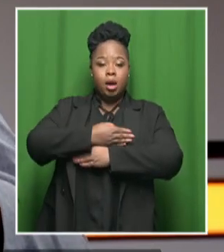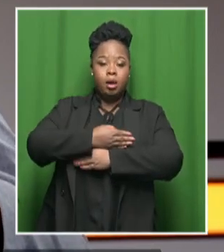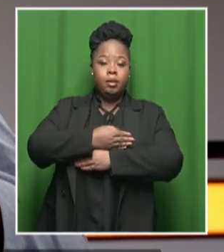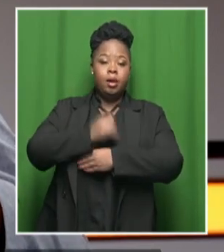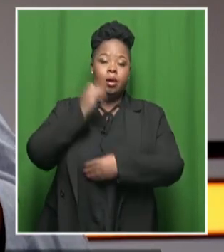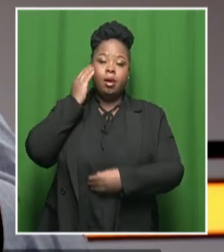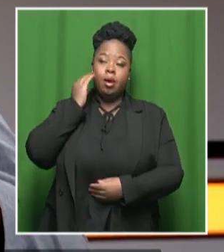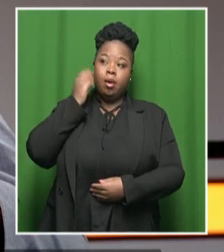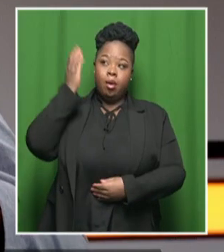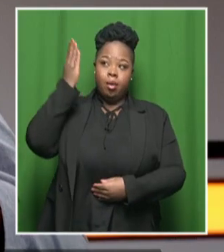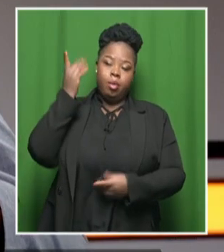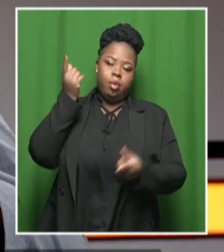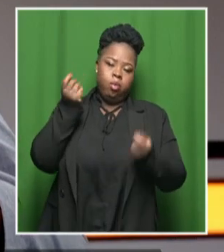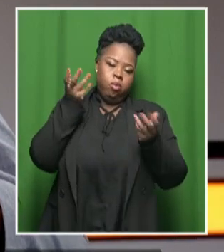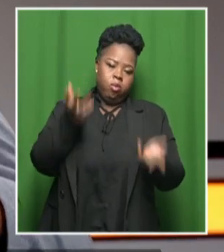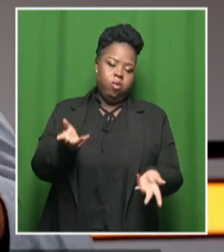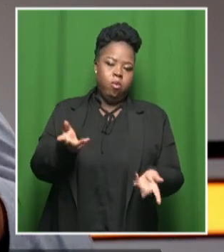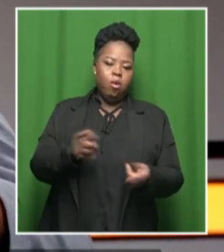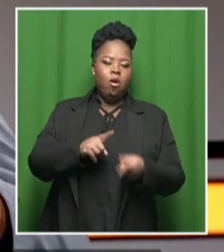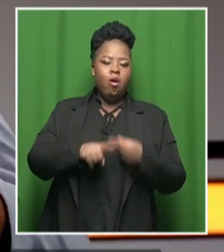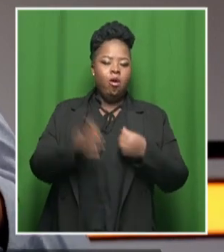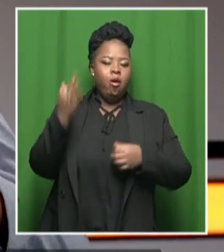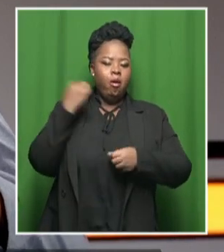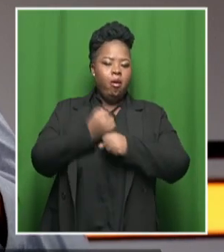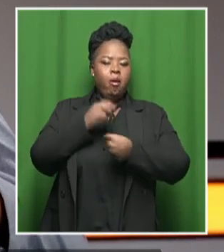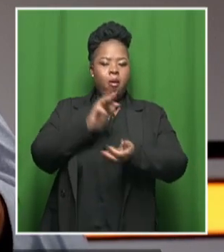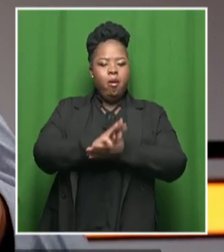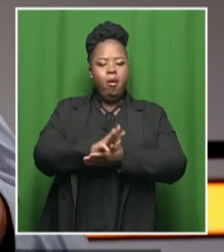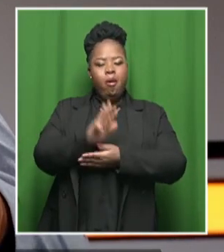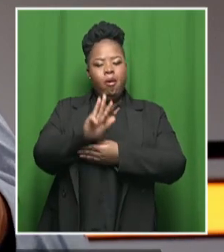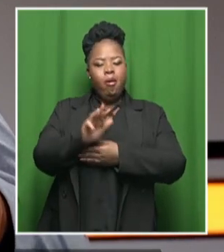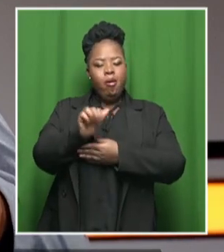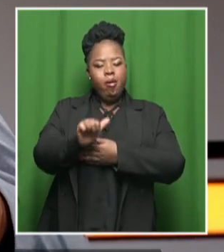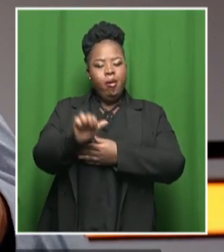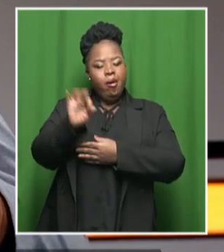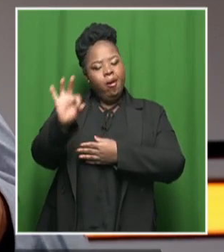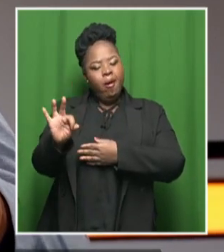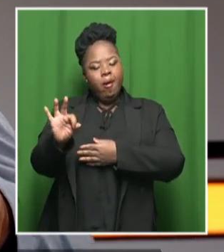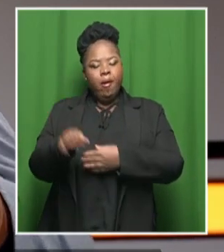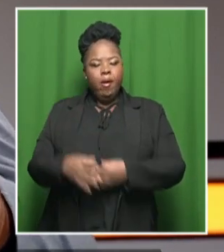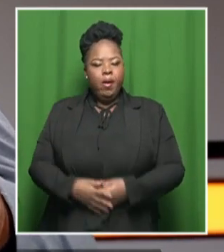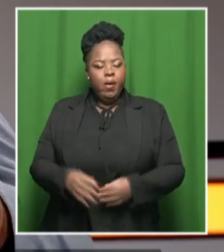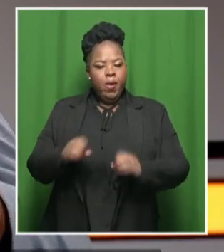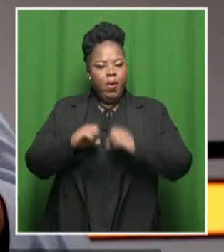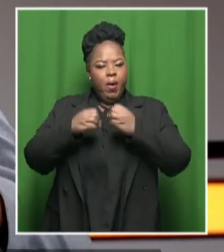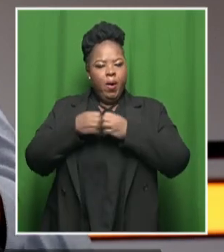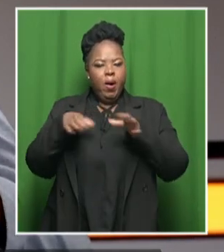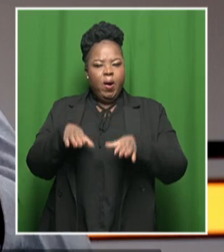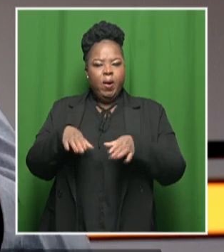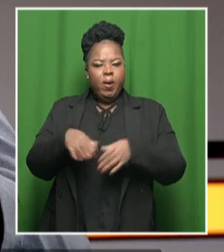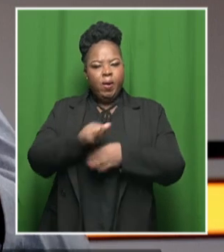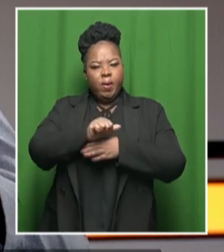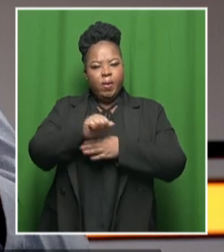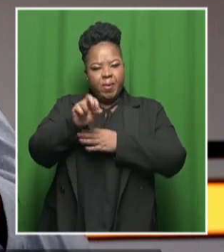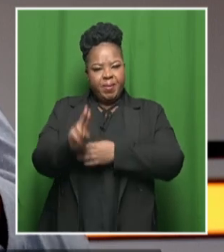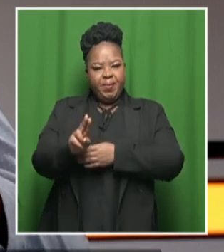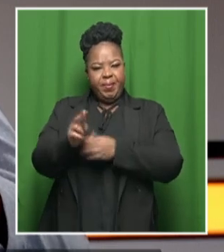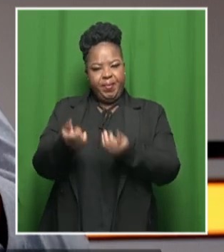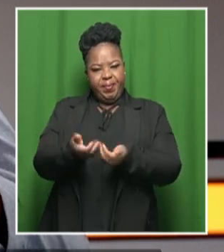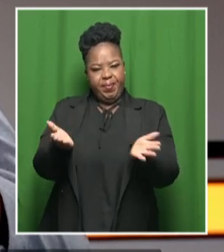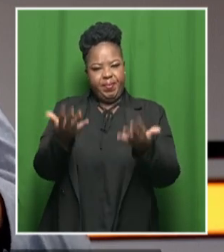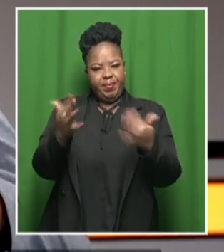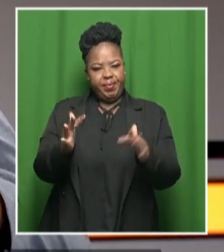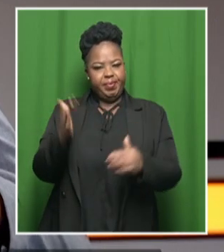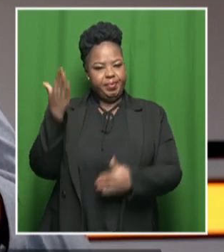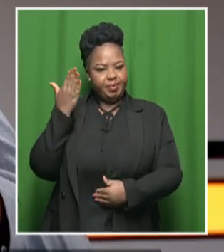borders, of course. And since 1963, when the Organization of African Unity was launched,